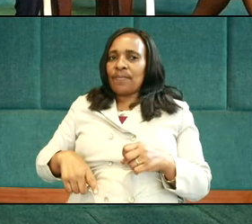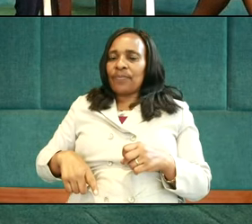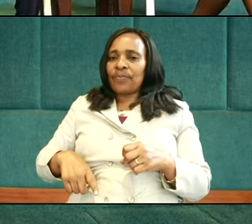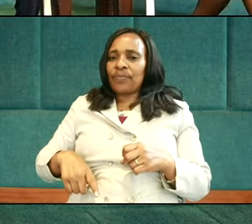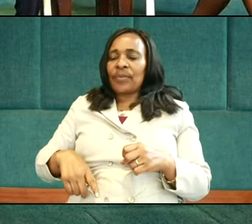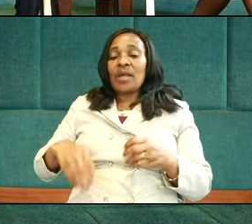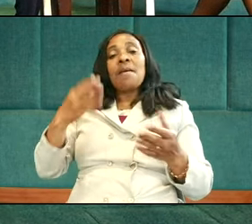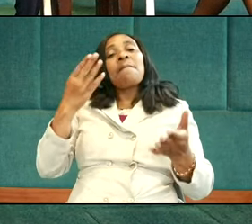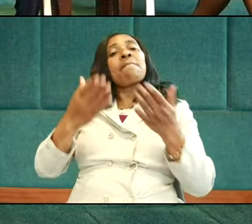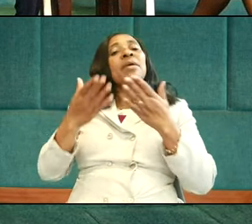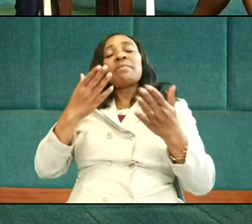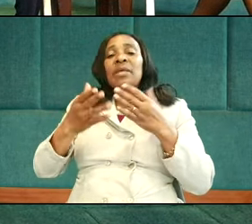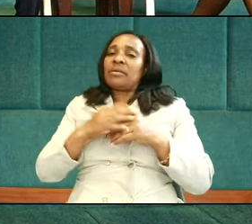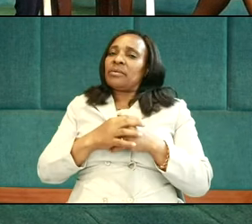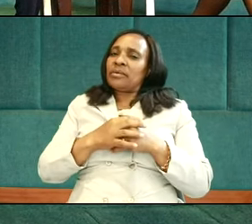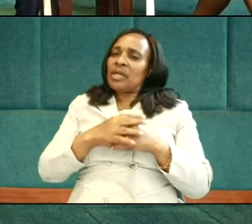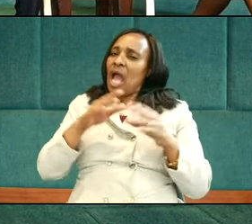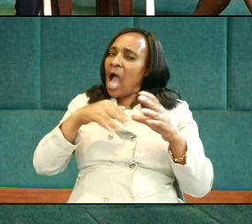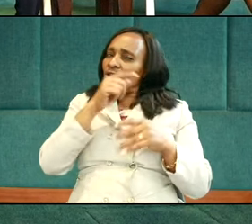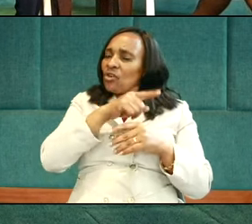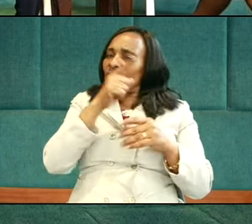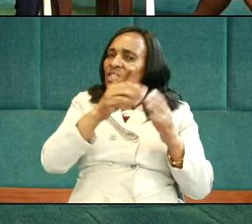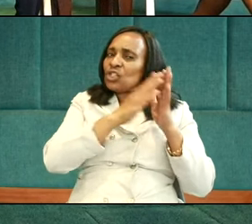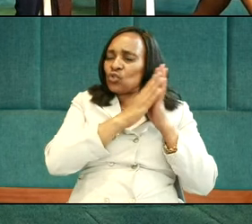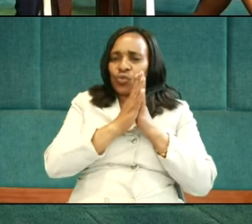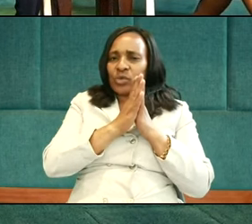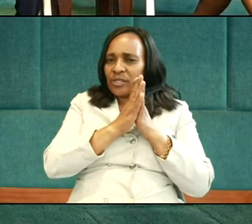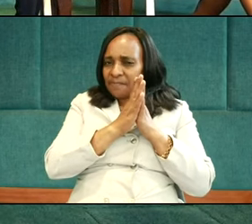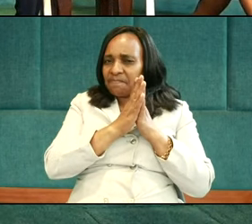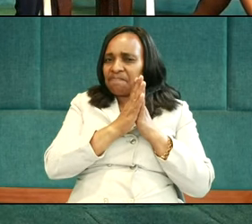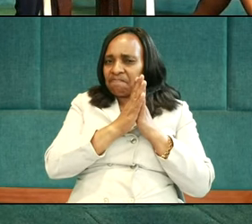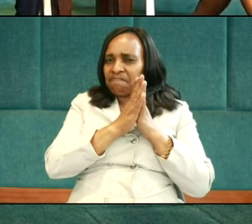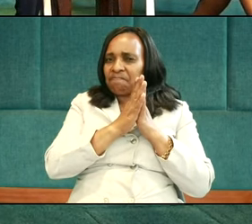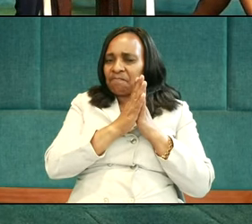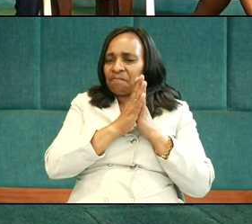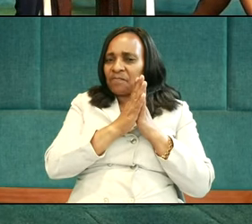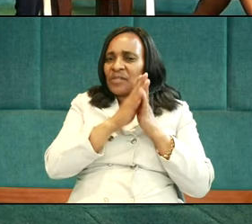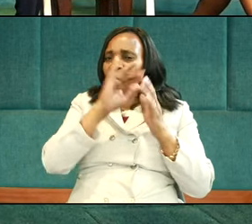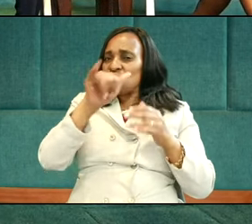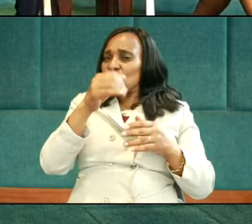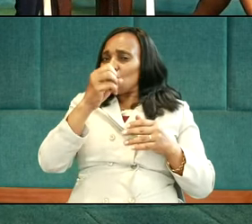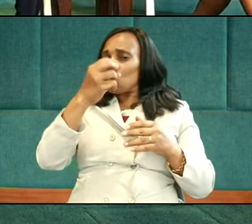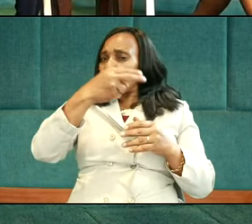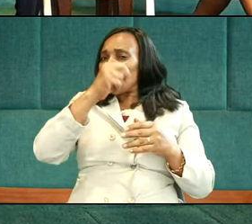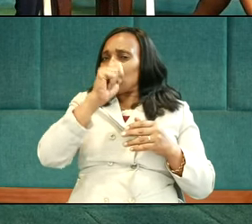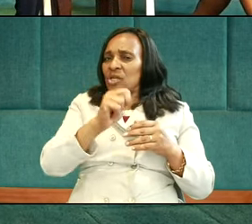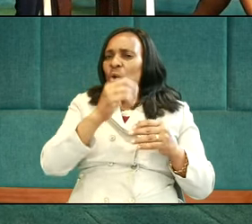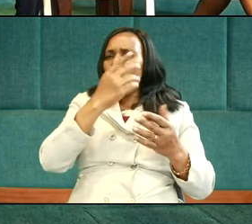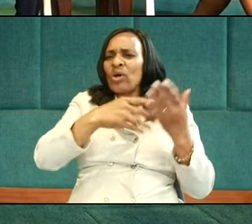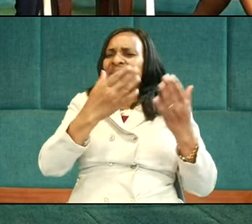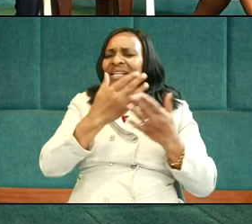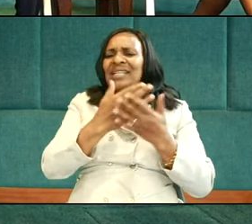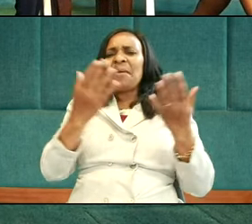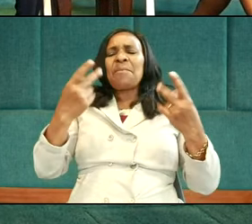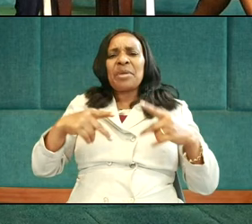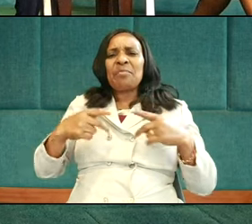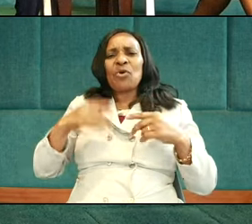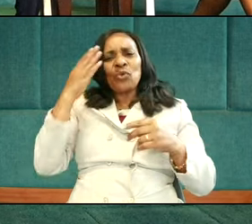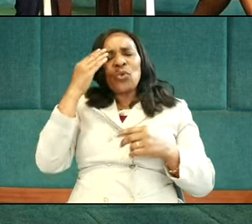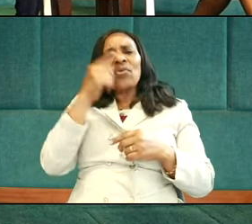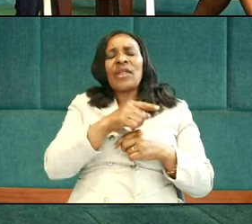Yeah, maybe if what goes out of the story. Mm-hmm. John, what are some of the people that you know